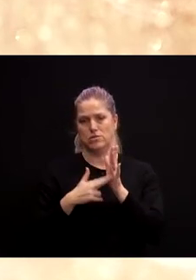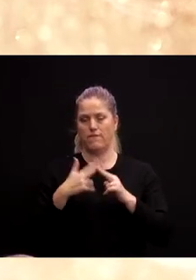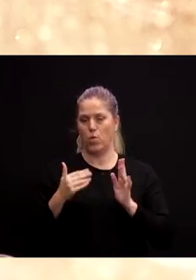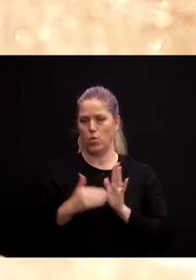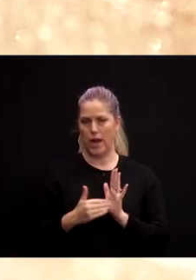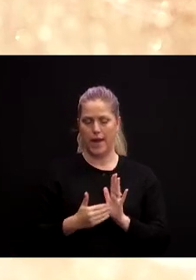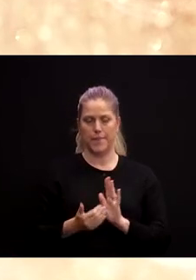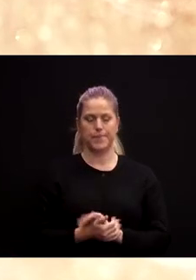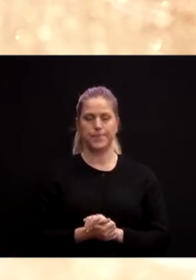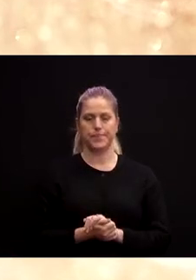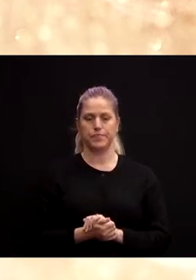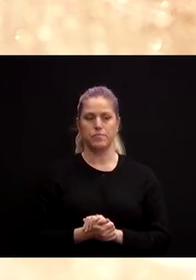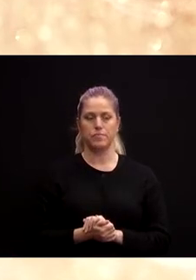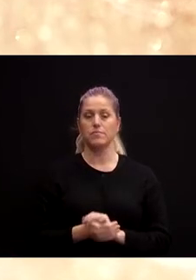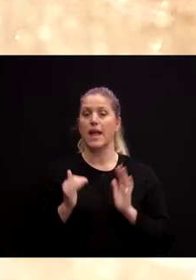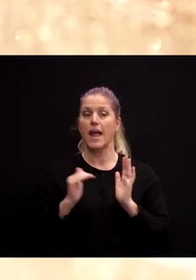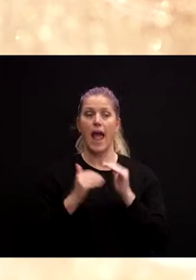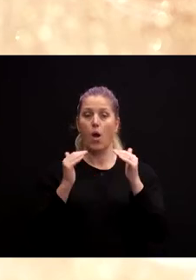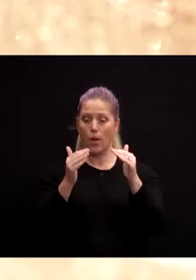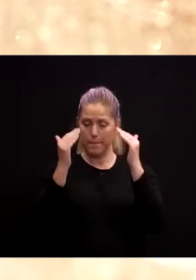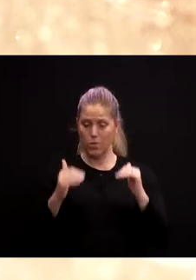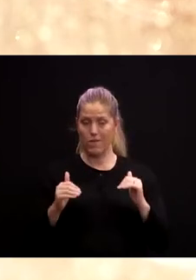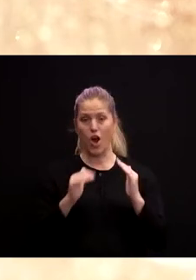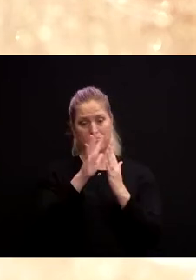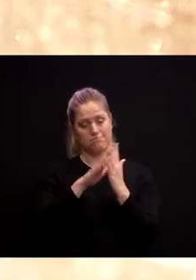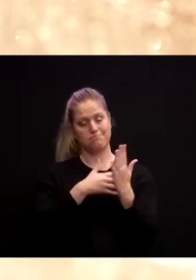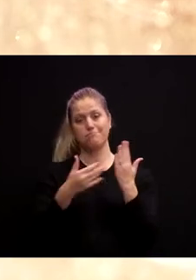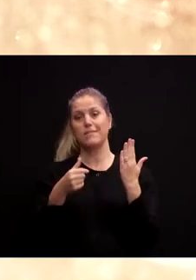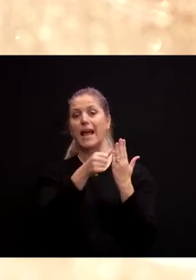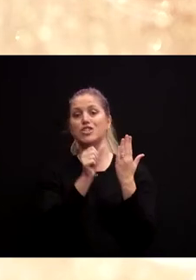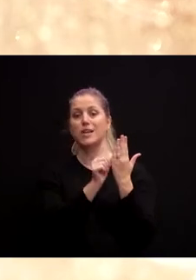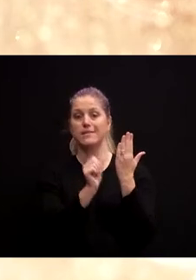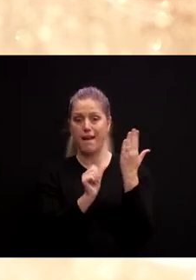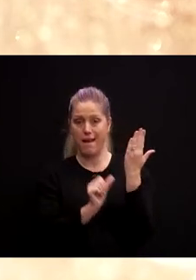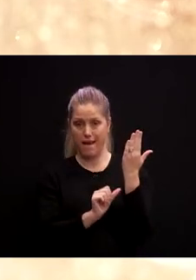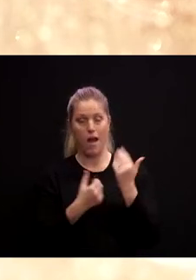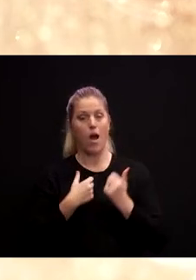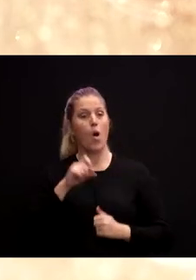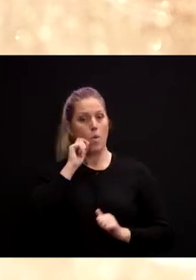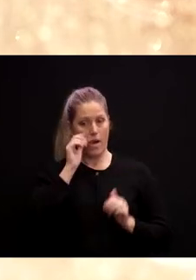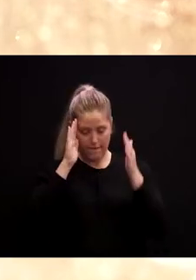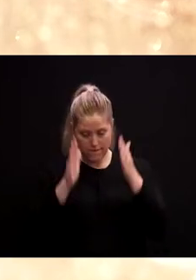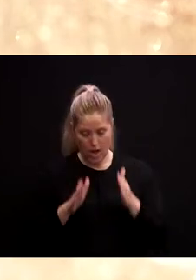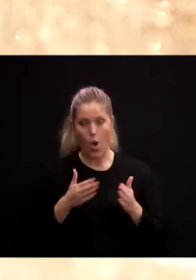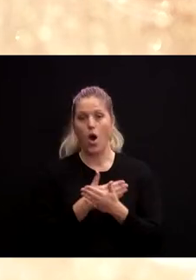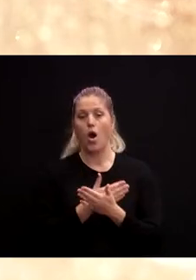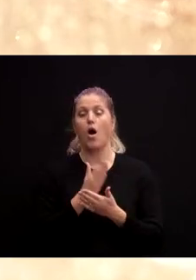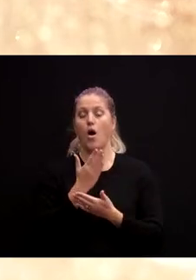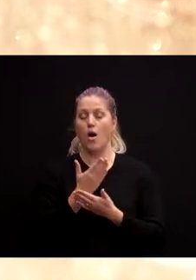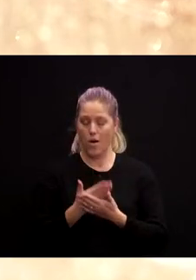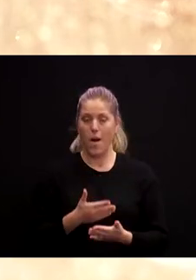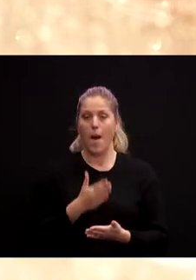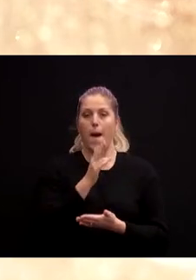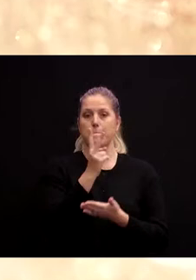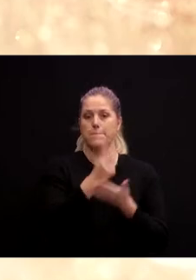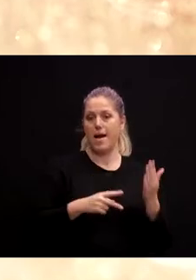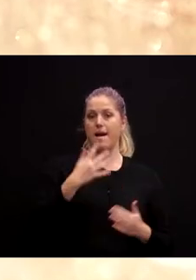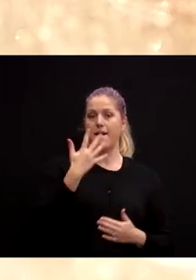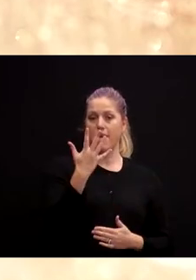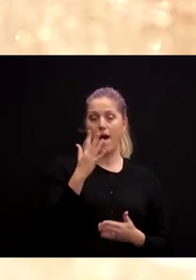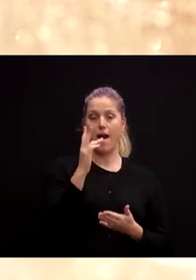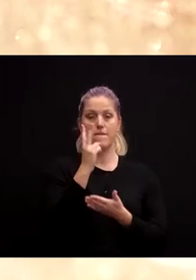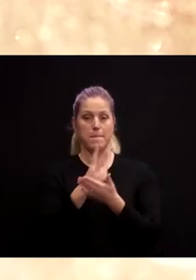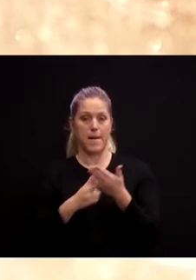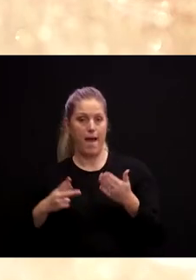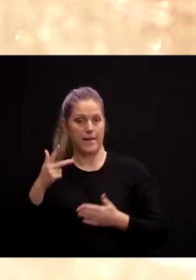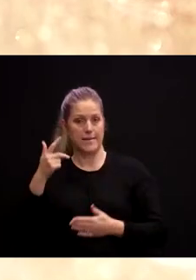We move now to the timetable and agenda for today, which will focus on part 5 and 6 as recorded in the block